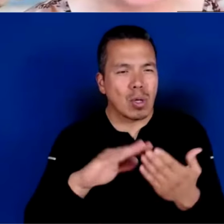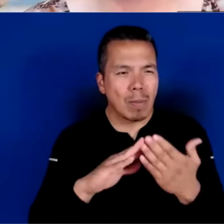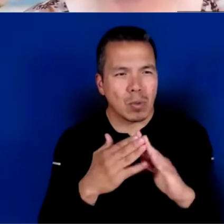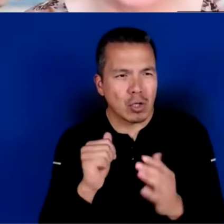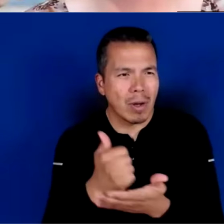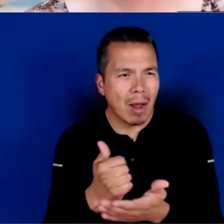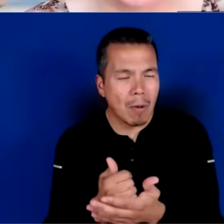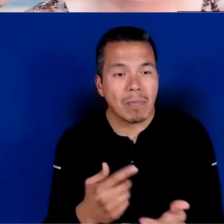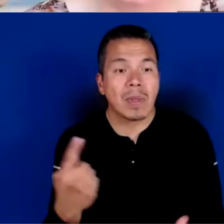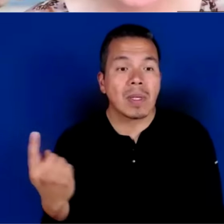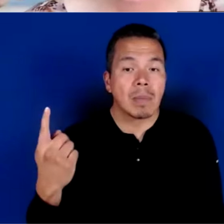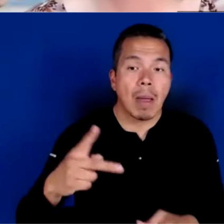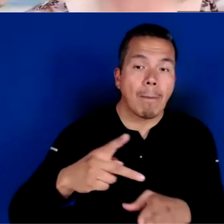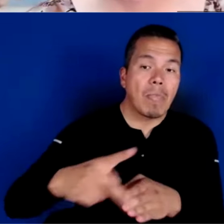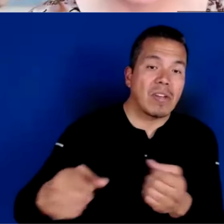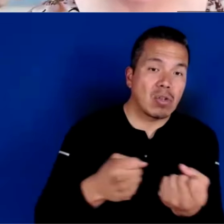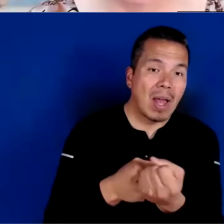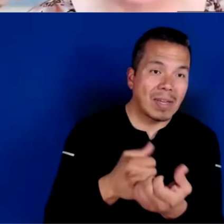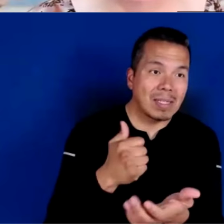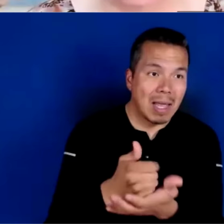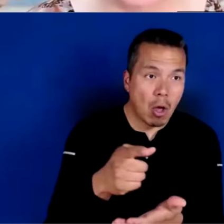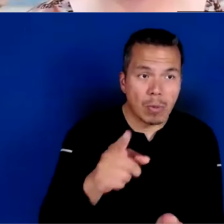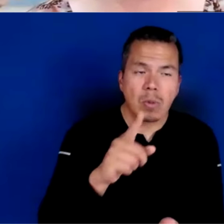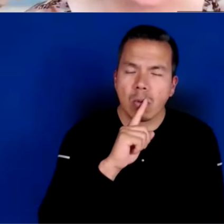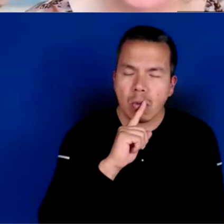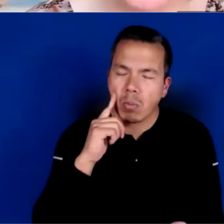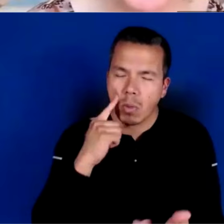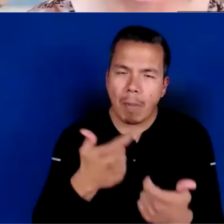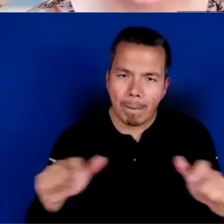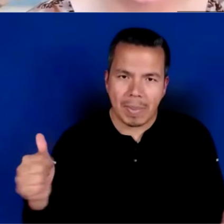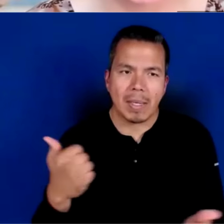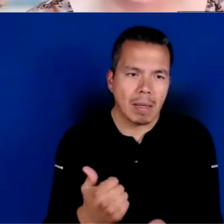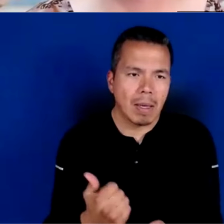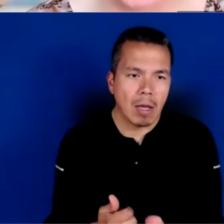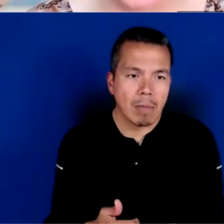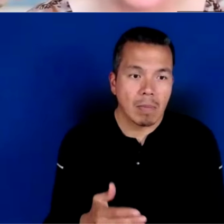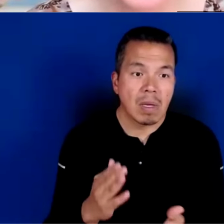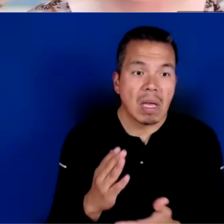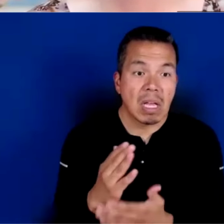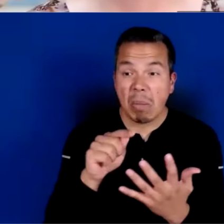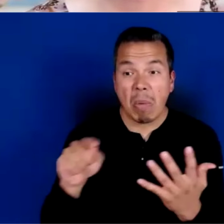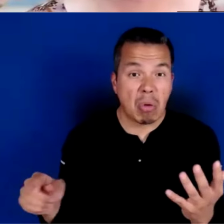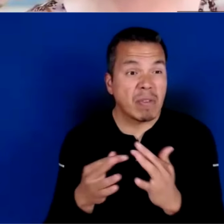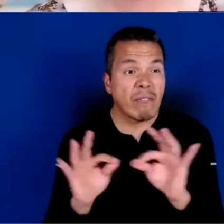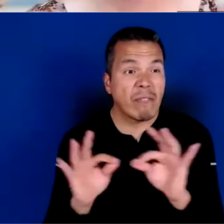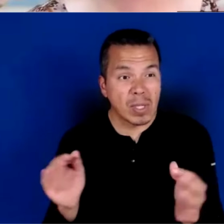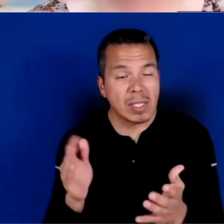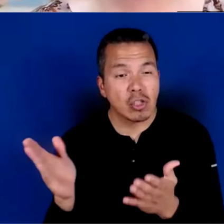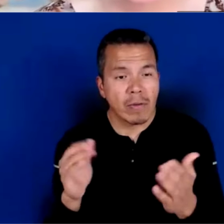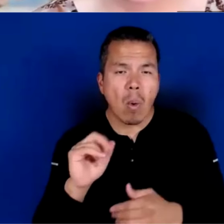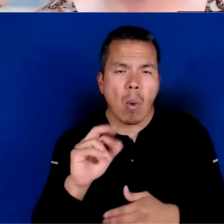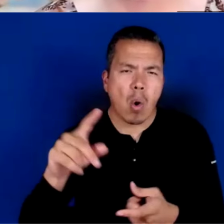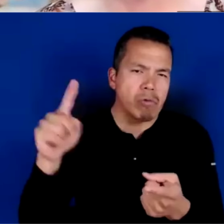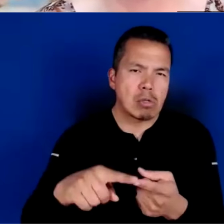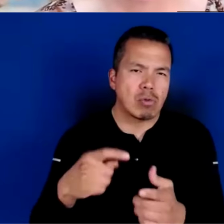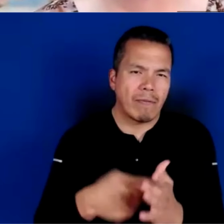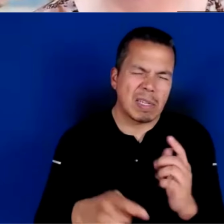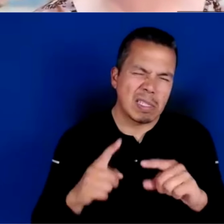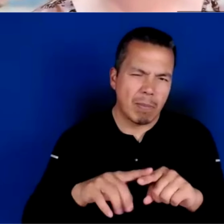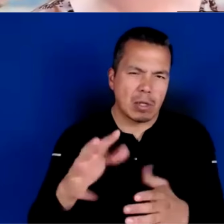having a professional advocate help you can make all the difference. And some of them will do it at no charge or at a reduced fee, depending